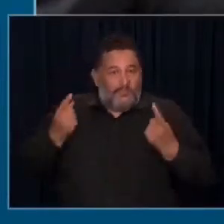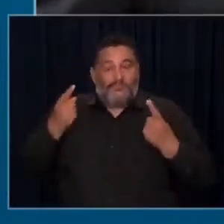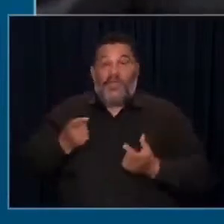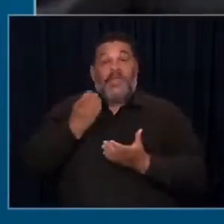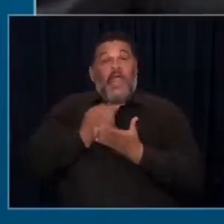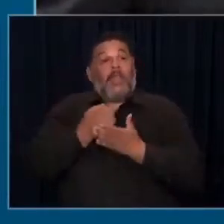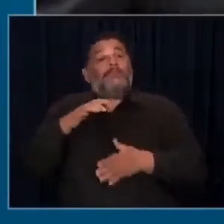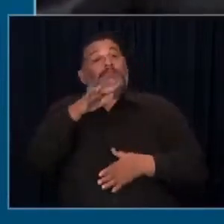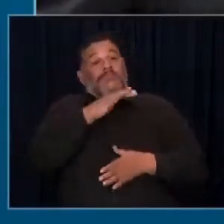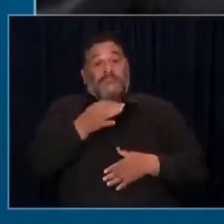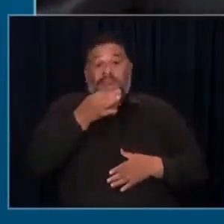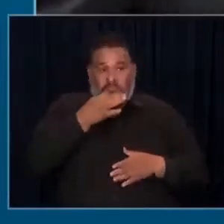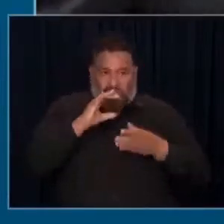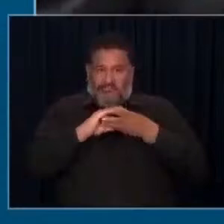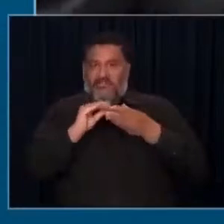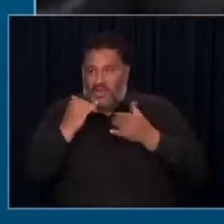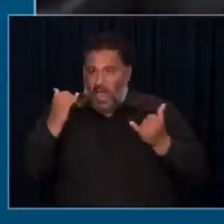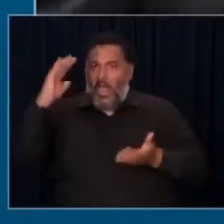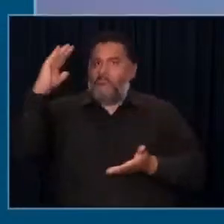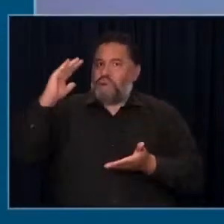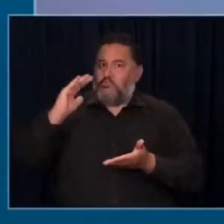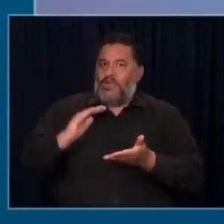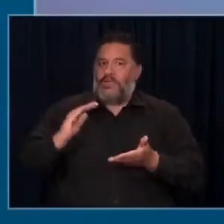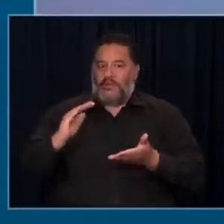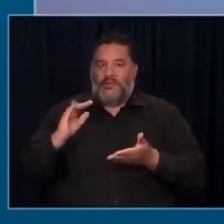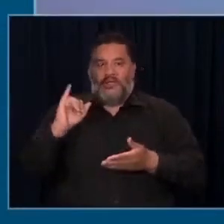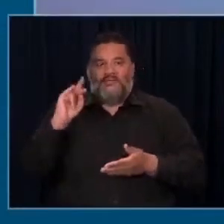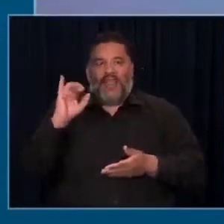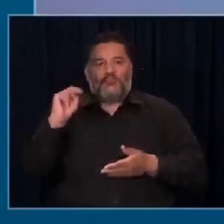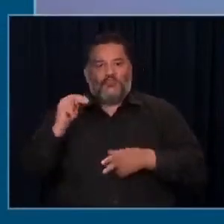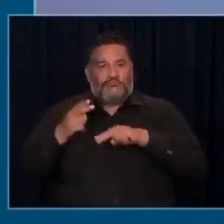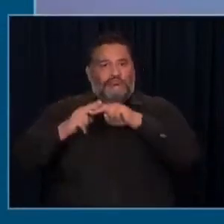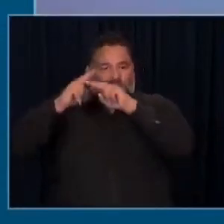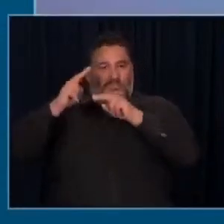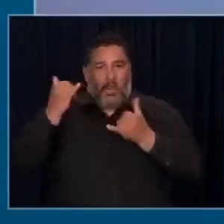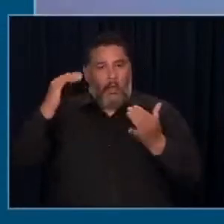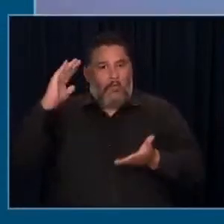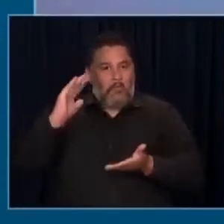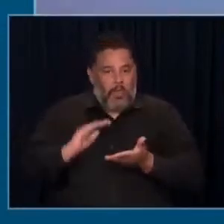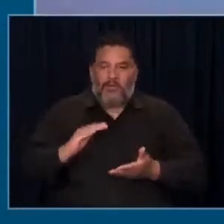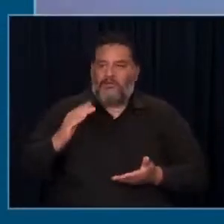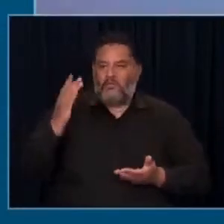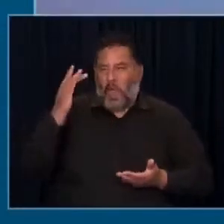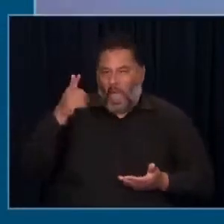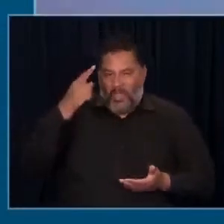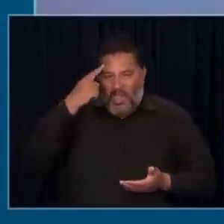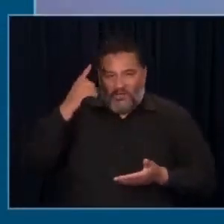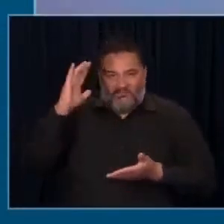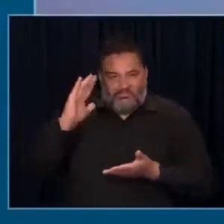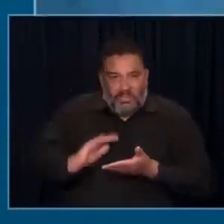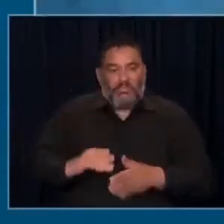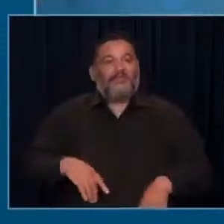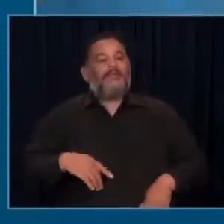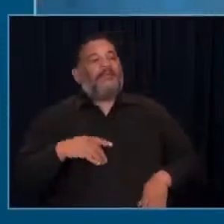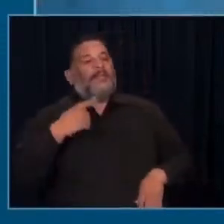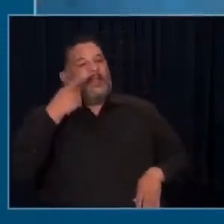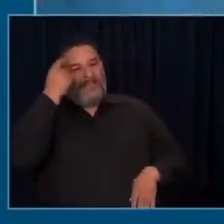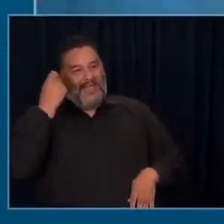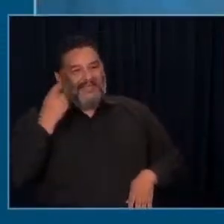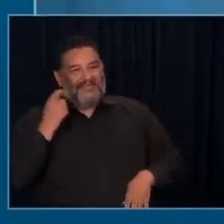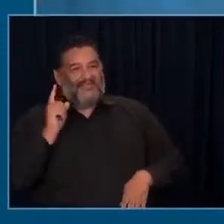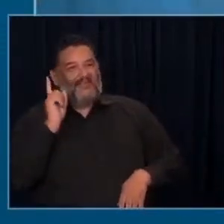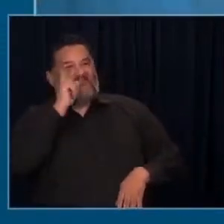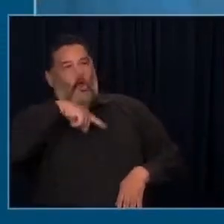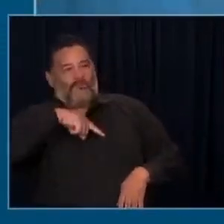come down. What do you credit the drop in inflation to? Well, part of it is because it's artificially inflated